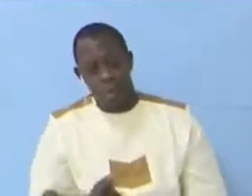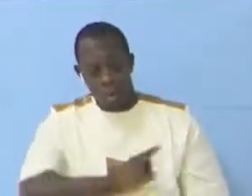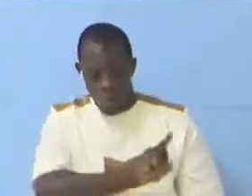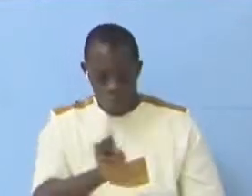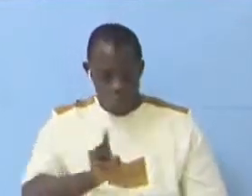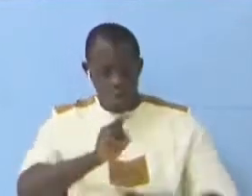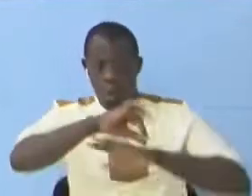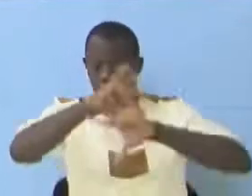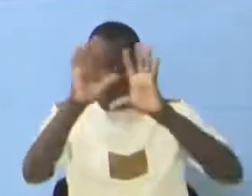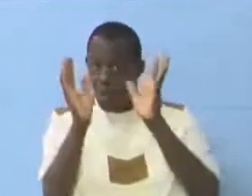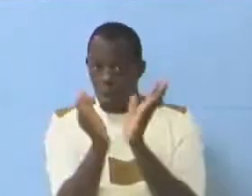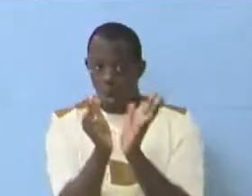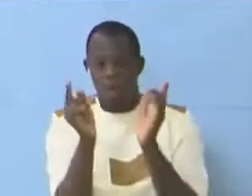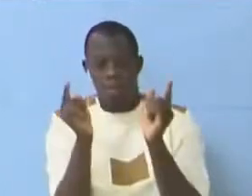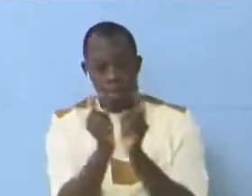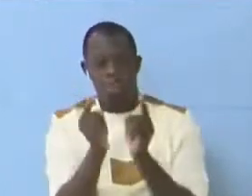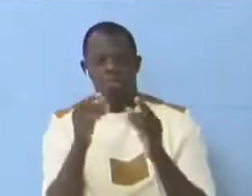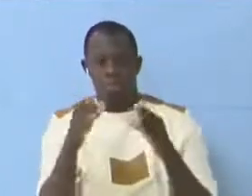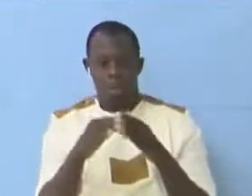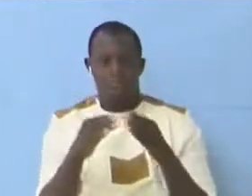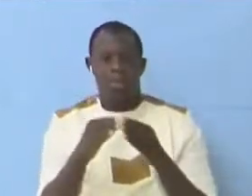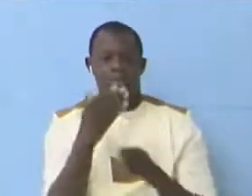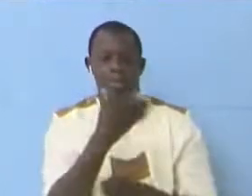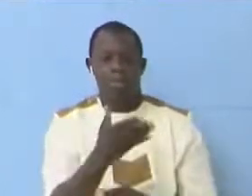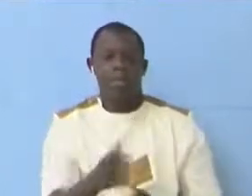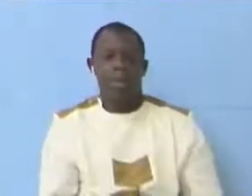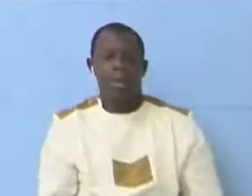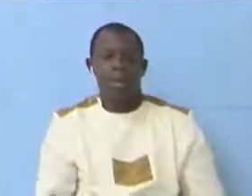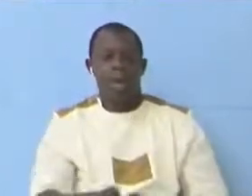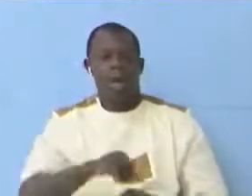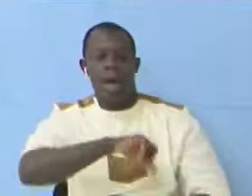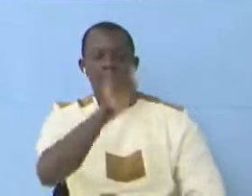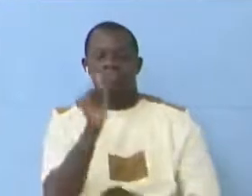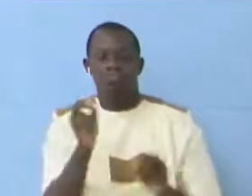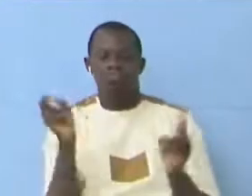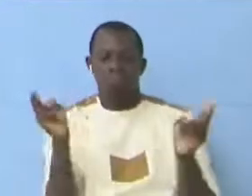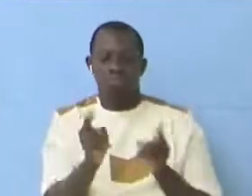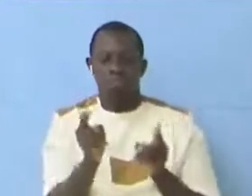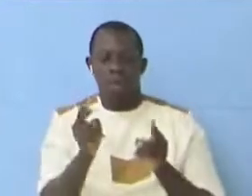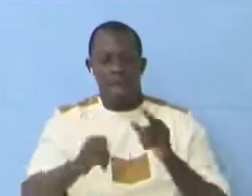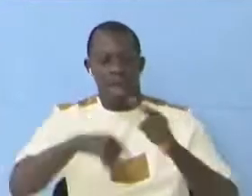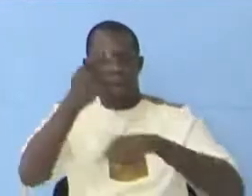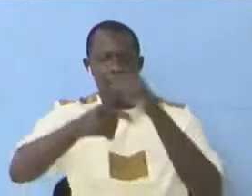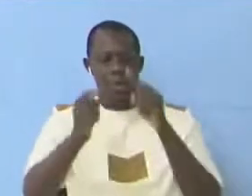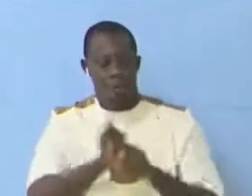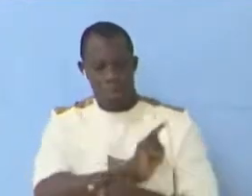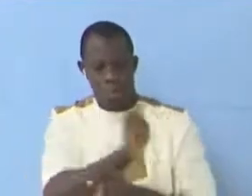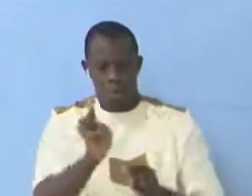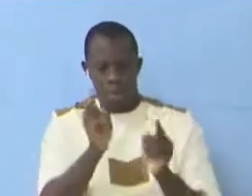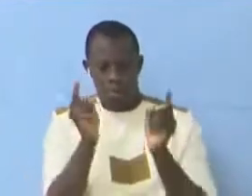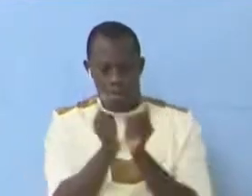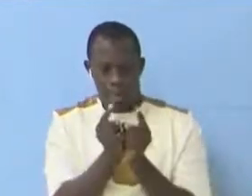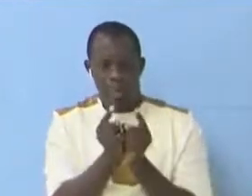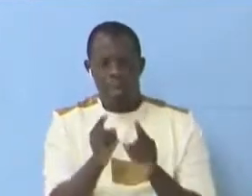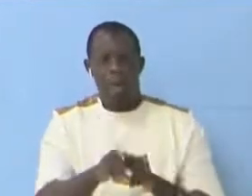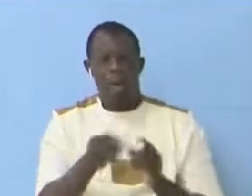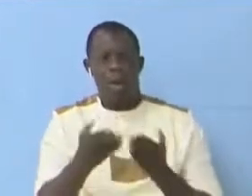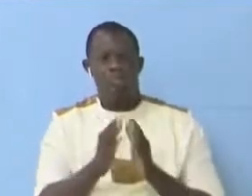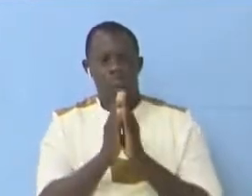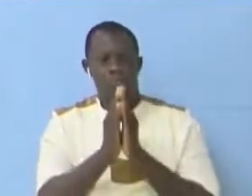converged. ñu tasee fa. And shortly afterwards, ci ab diir bu gàtt nag. a boat